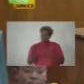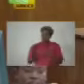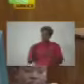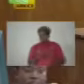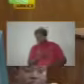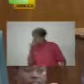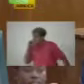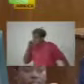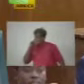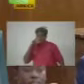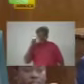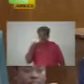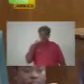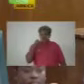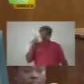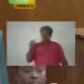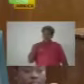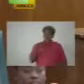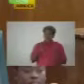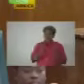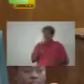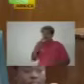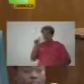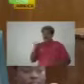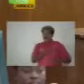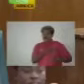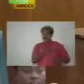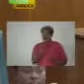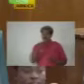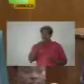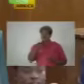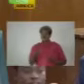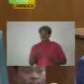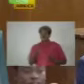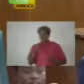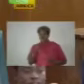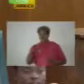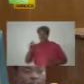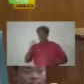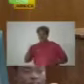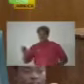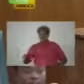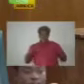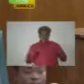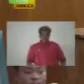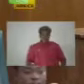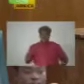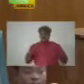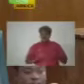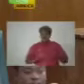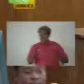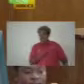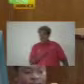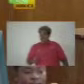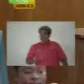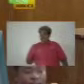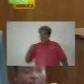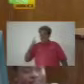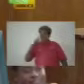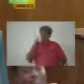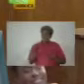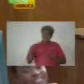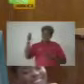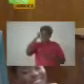a soca warrior, a reggae ambassador, a dancehall guinea gag, a fashion guru, a drama king. I have been a